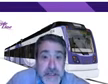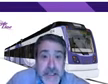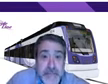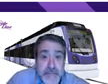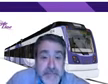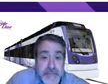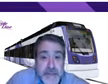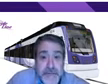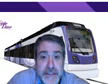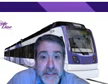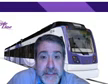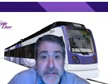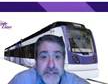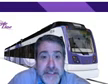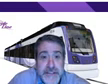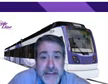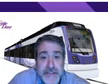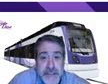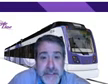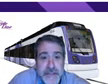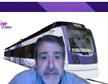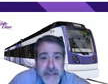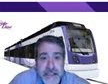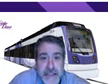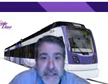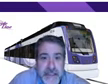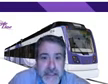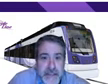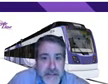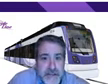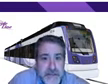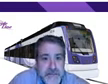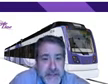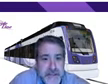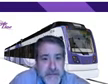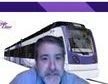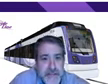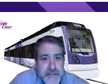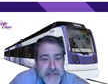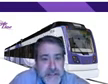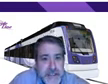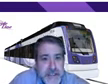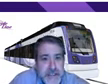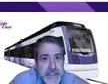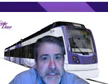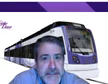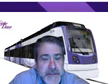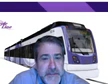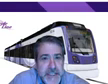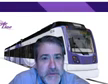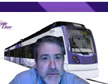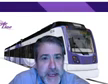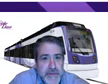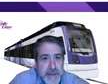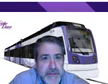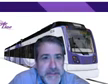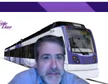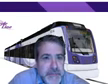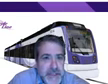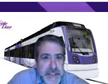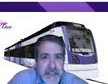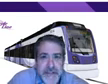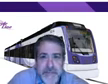you. Don't think this is your only chance to ask questions. Certainly if you ask questions in the next couple of days, we'll wrap